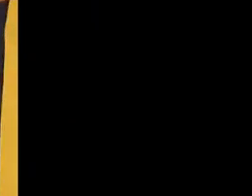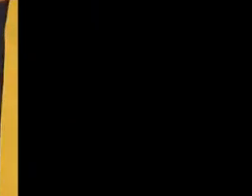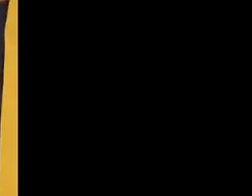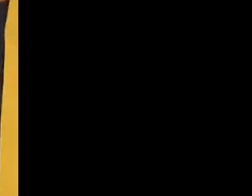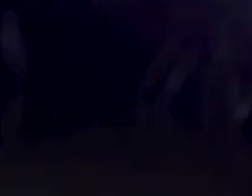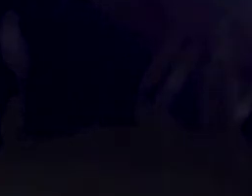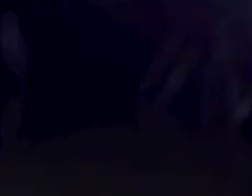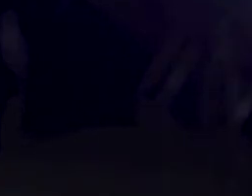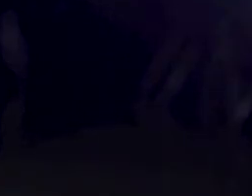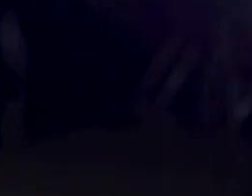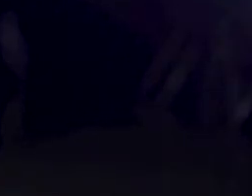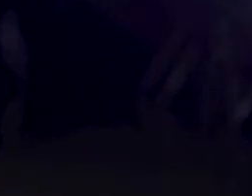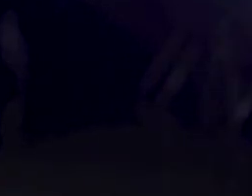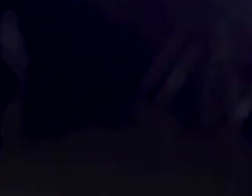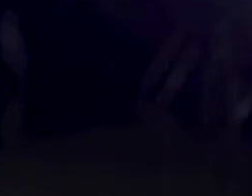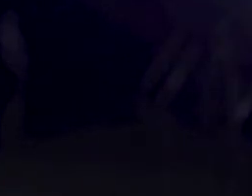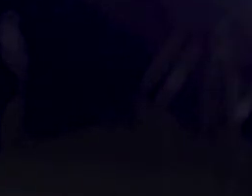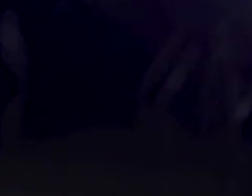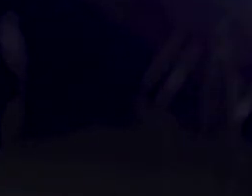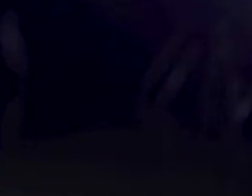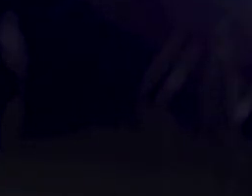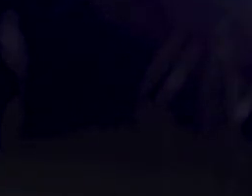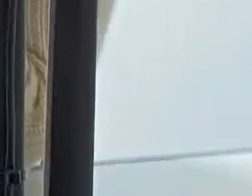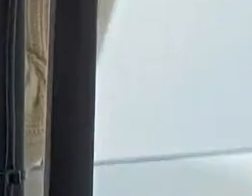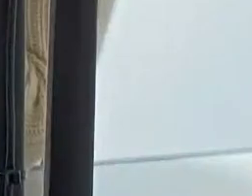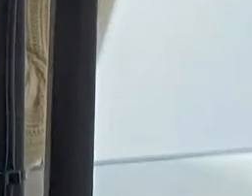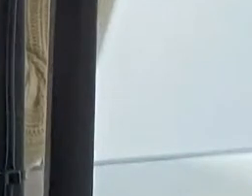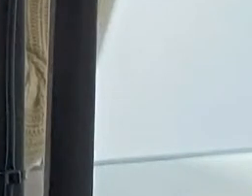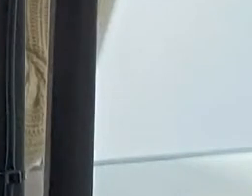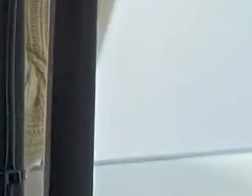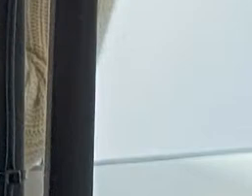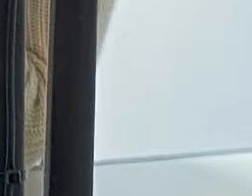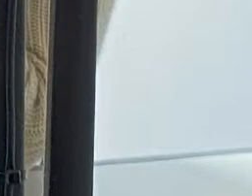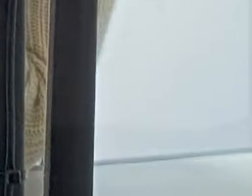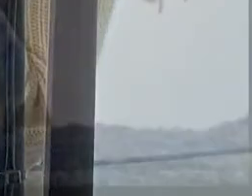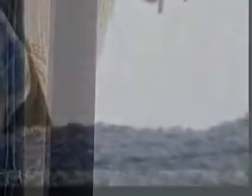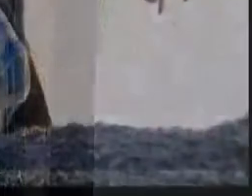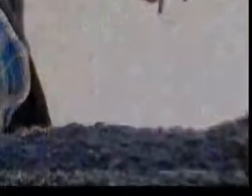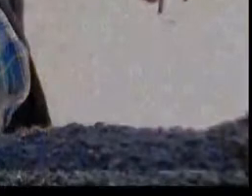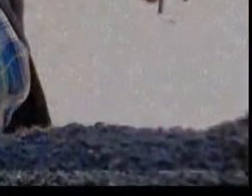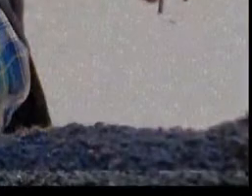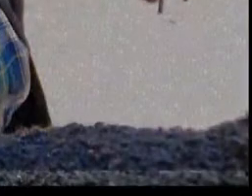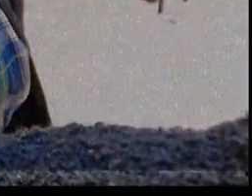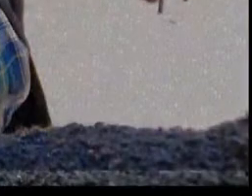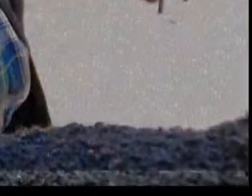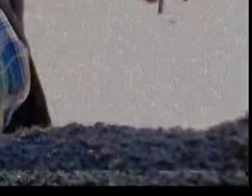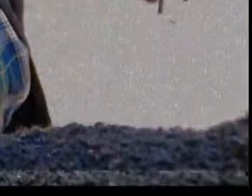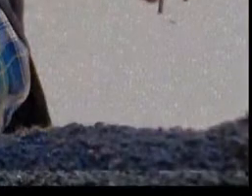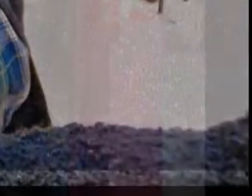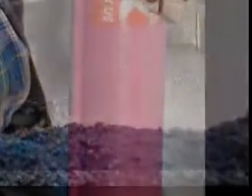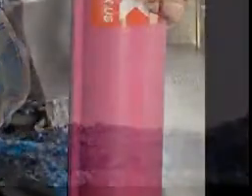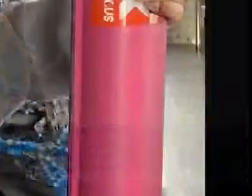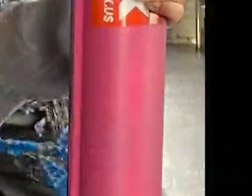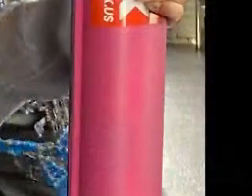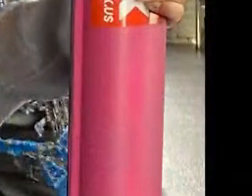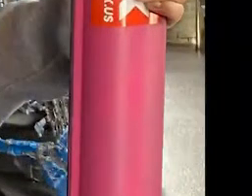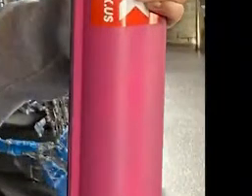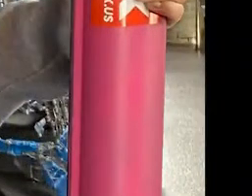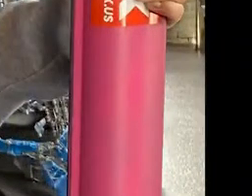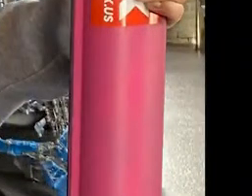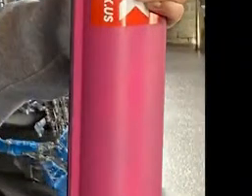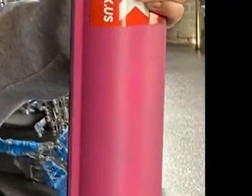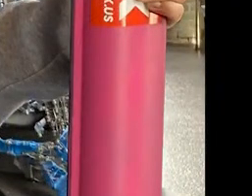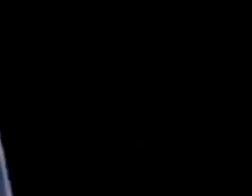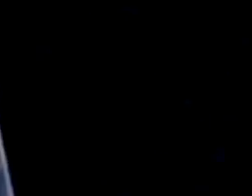global pandemic. We congratulate you for dealing with the struggles of the everyday adolescent experience. Friends and family, thank